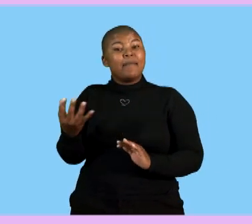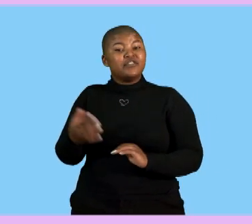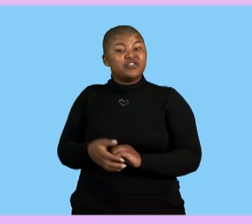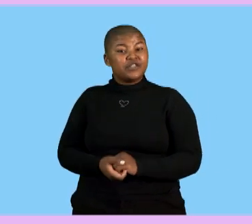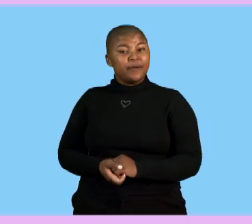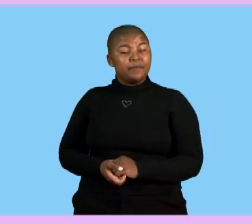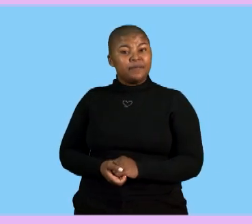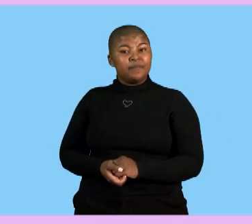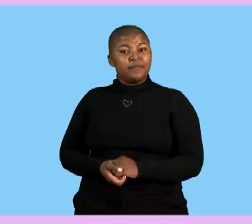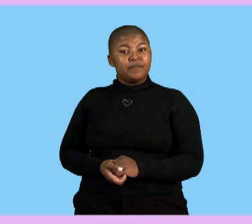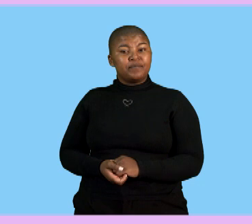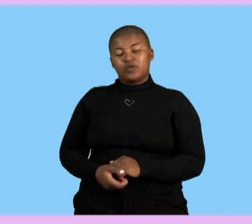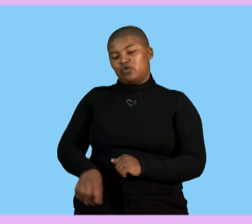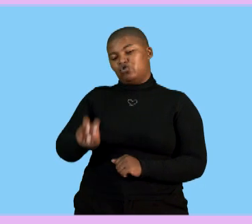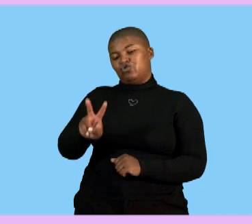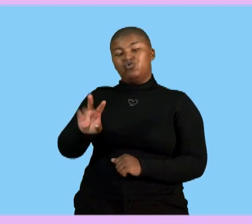and that is